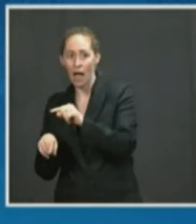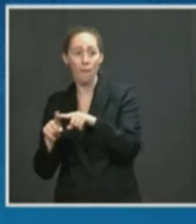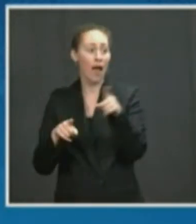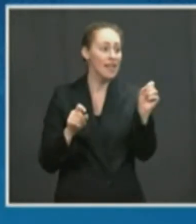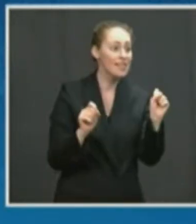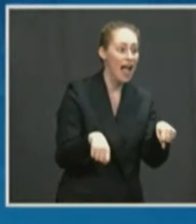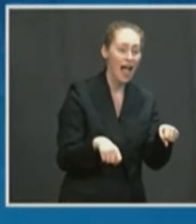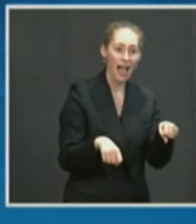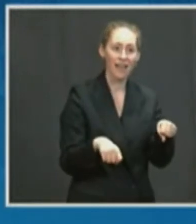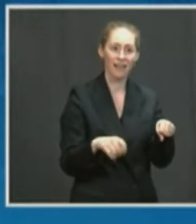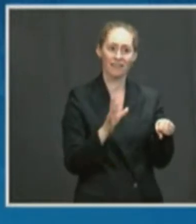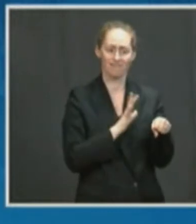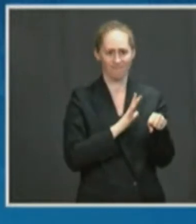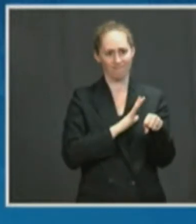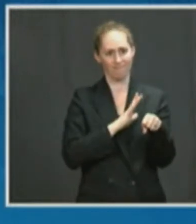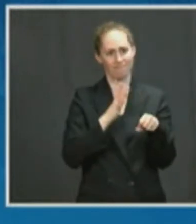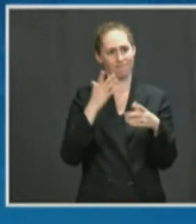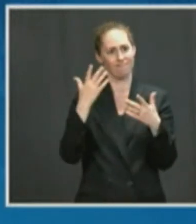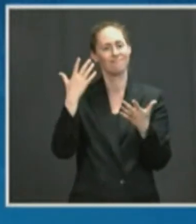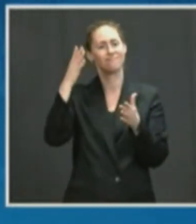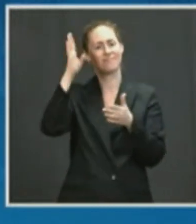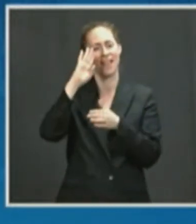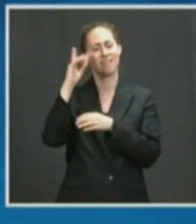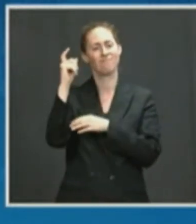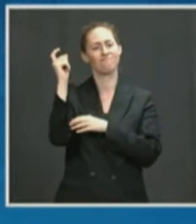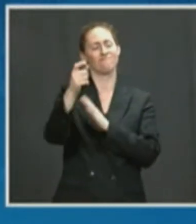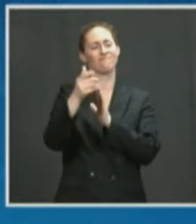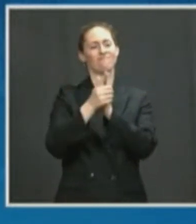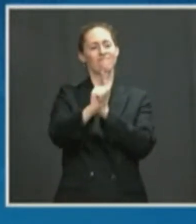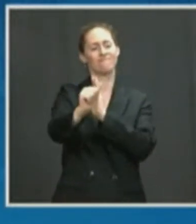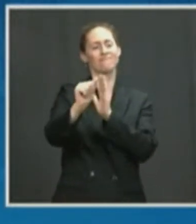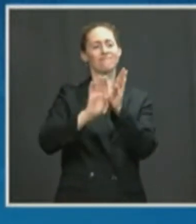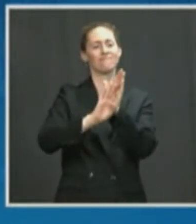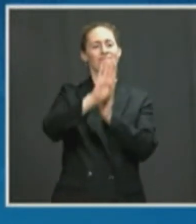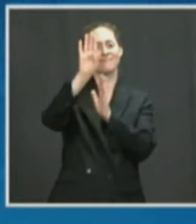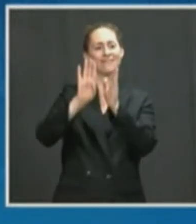given them that capacity to achieve, and with a little help, they will.